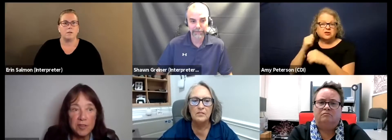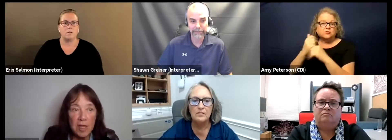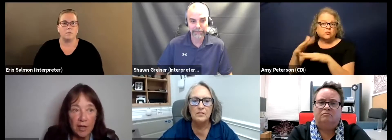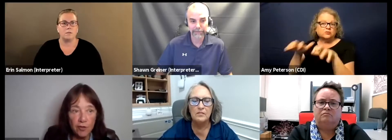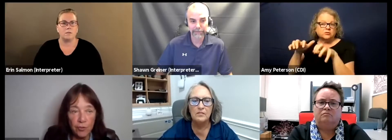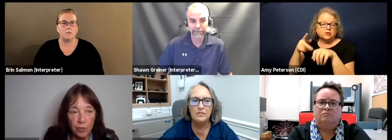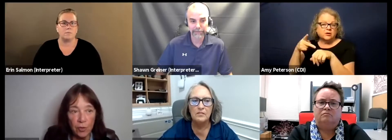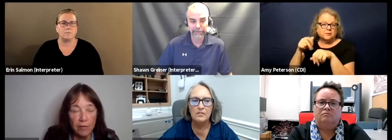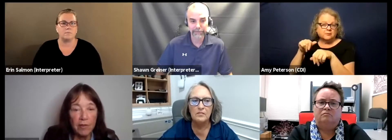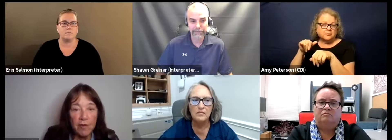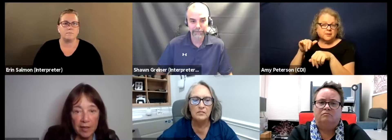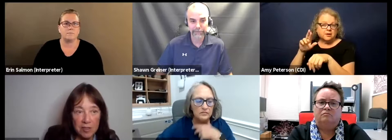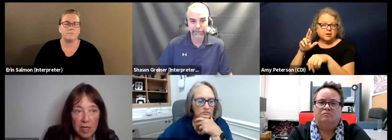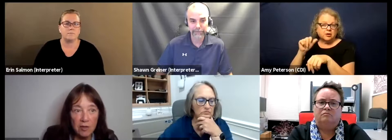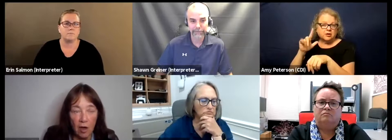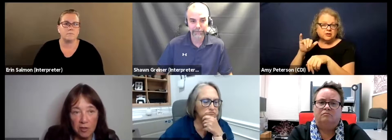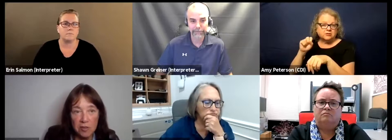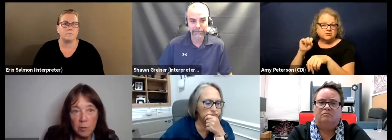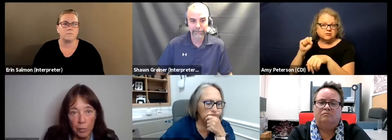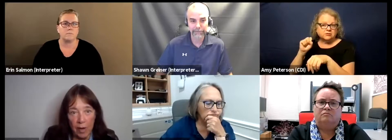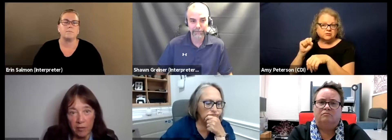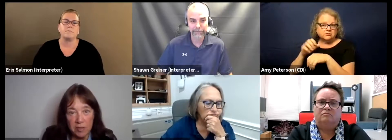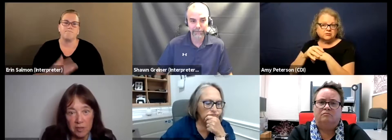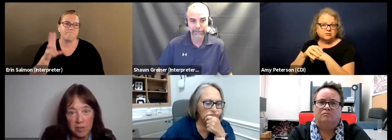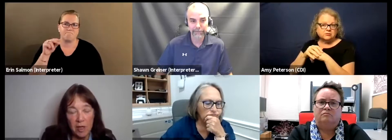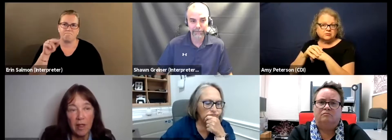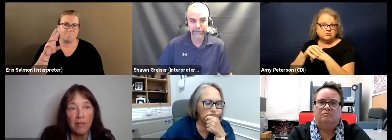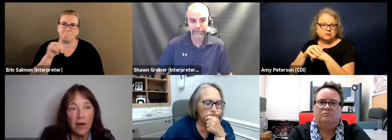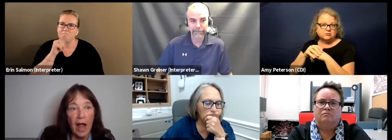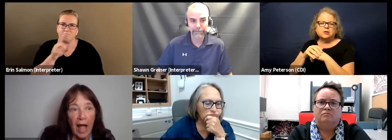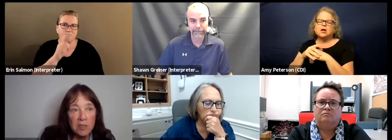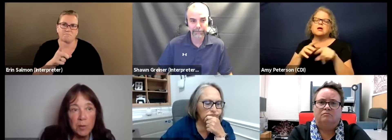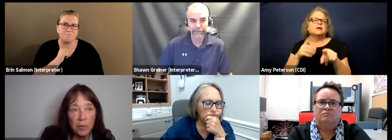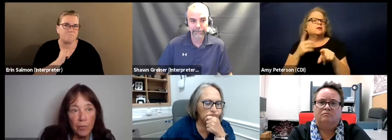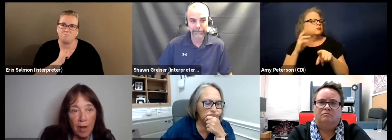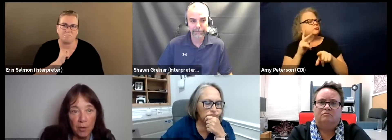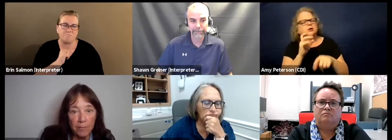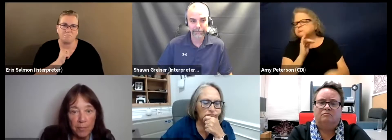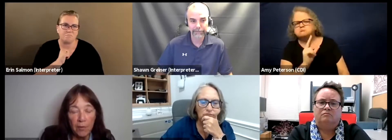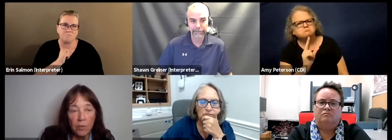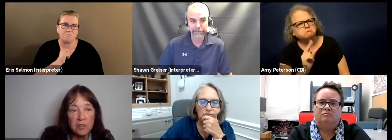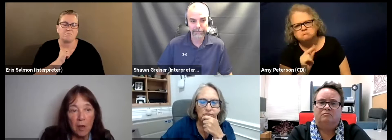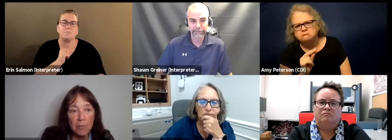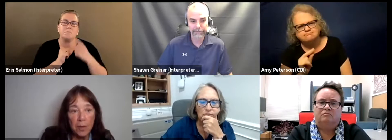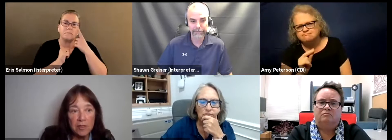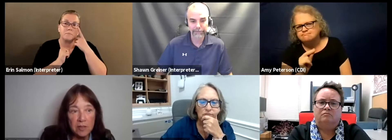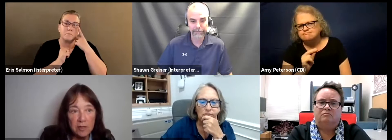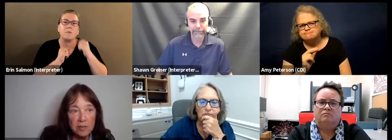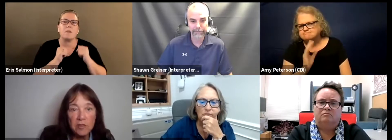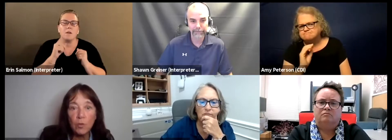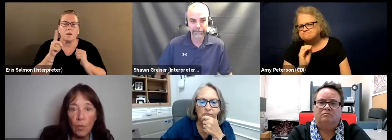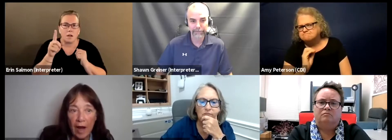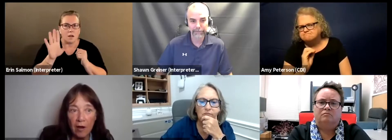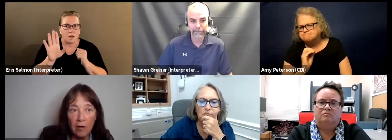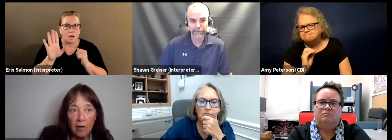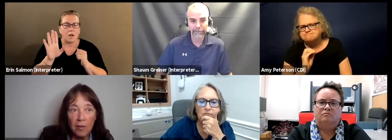No, it is not true that the vaccine causes paralysis. There has been a problem with some places,